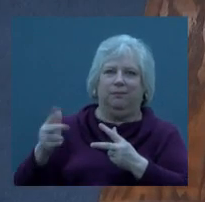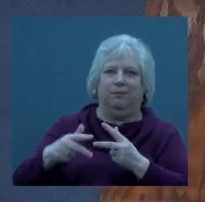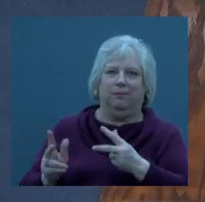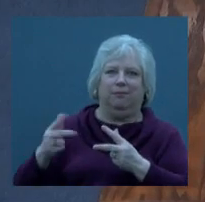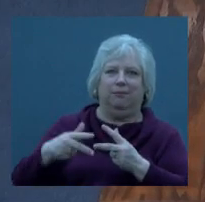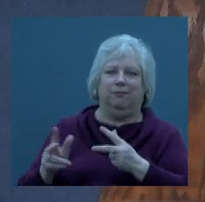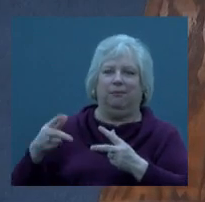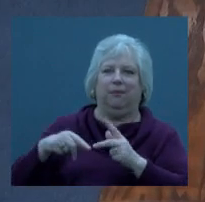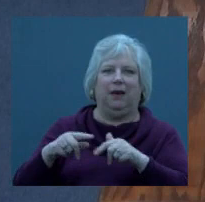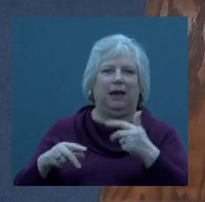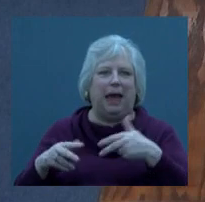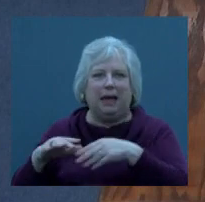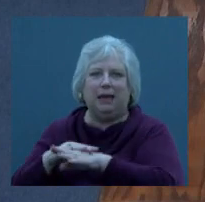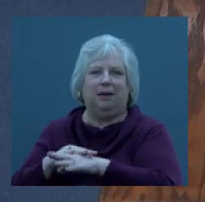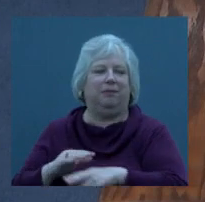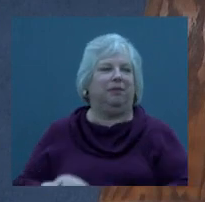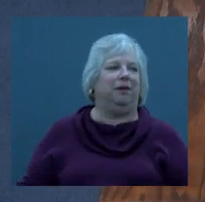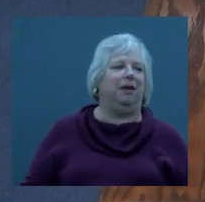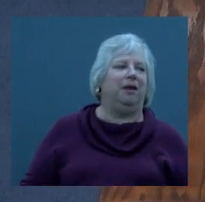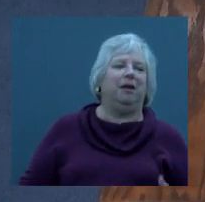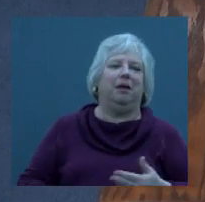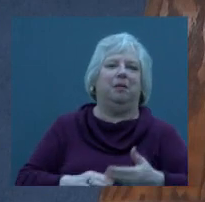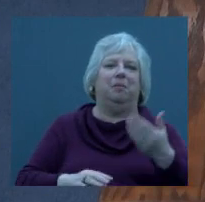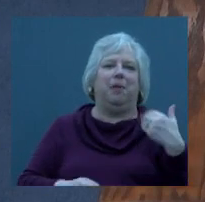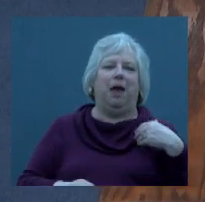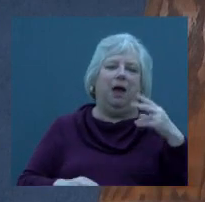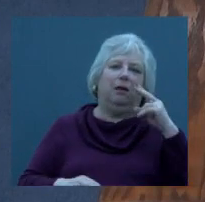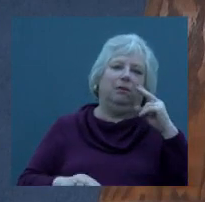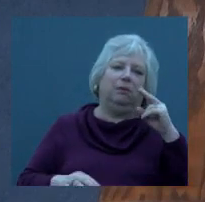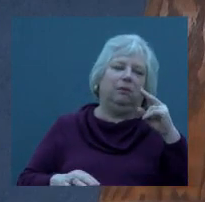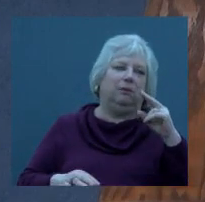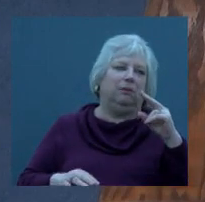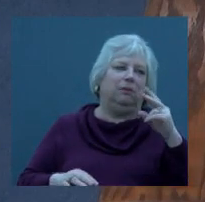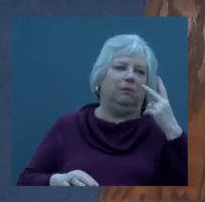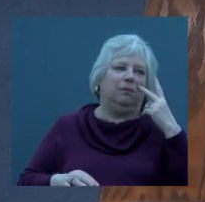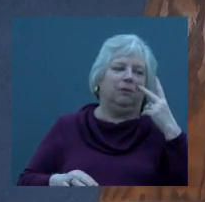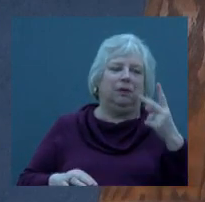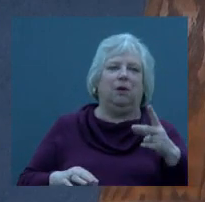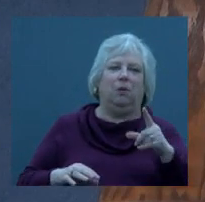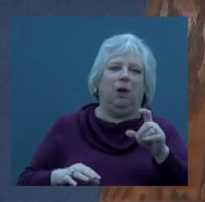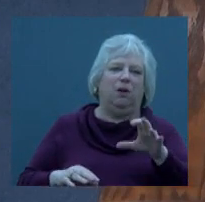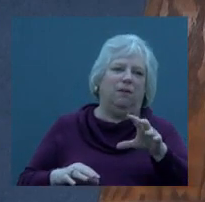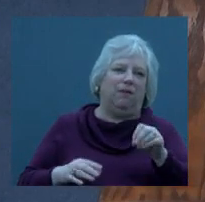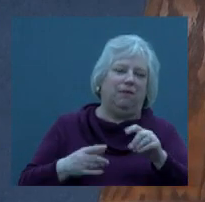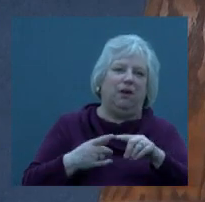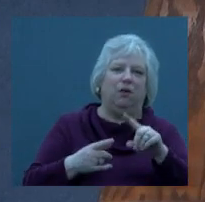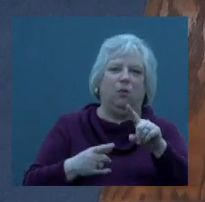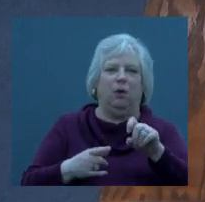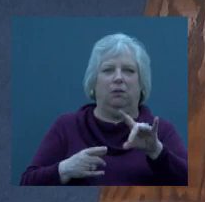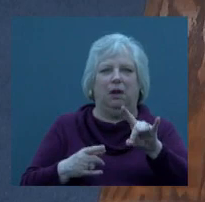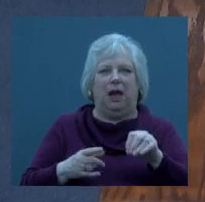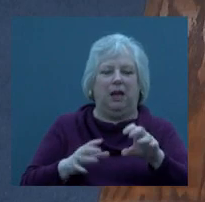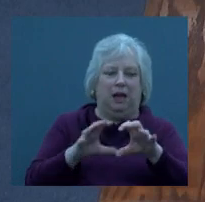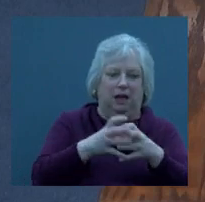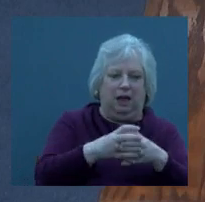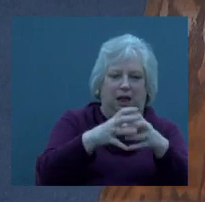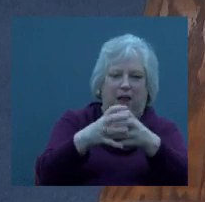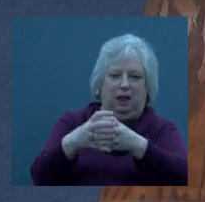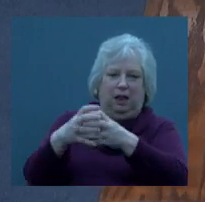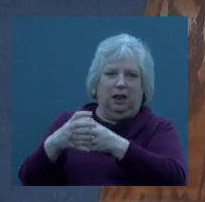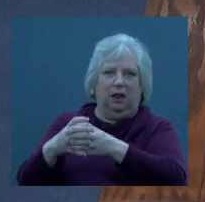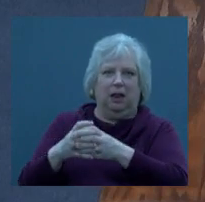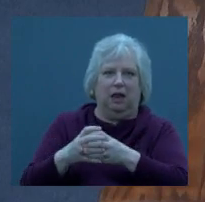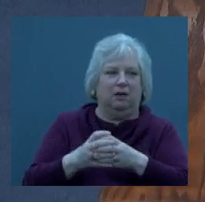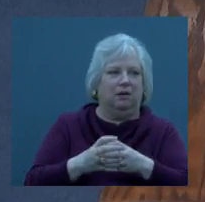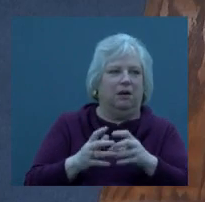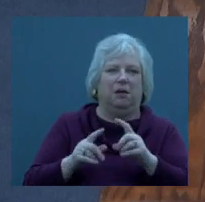We did look at some of the existing clusters back in the day when apartments were built in 2 and 150 to 180 clusters.